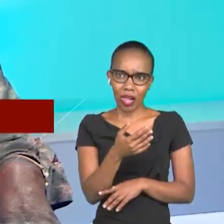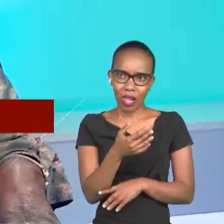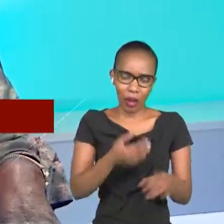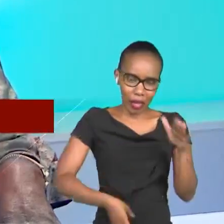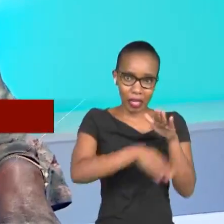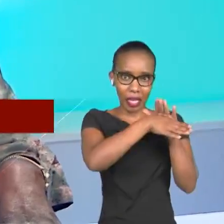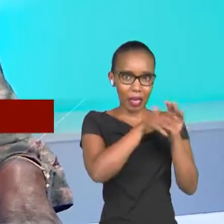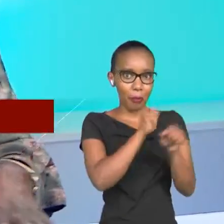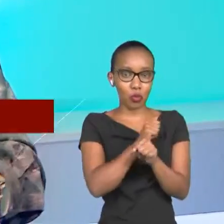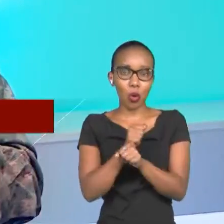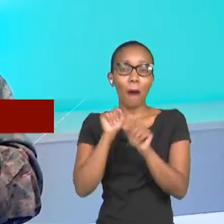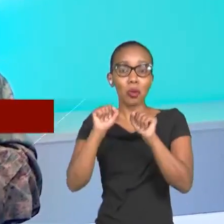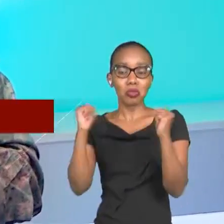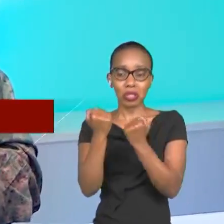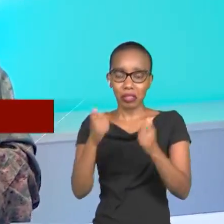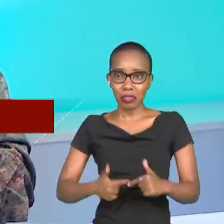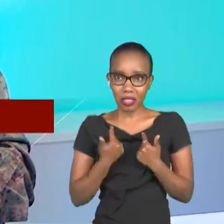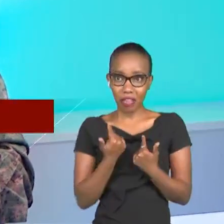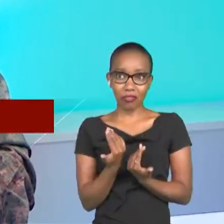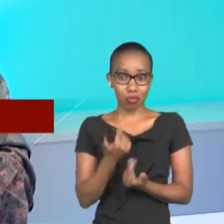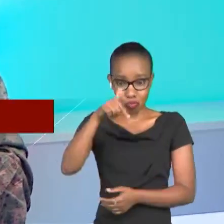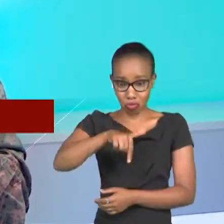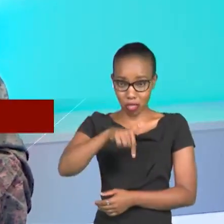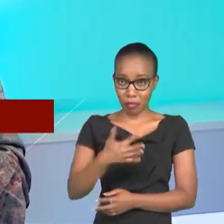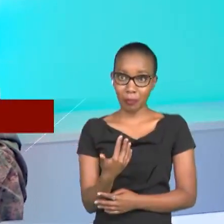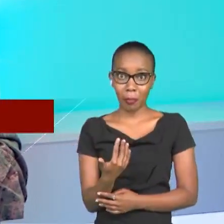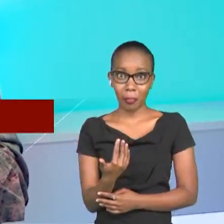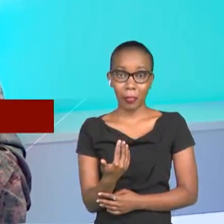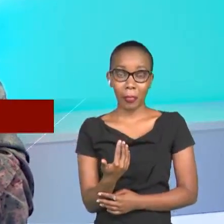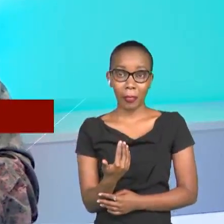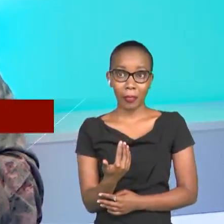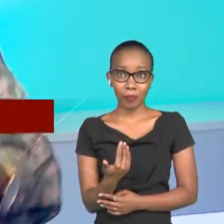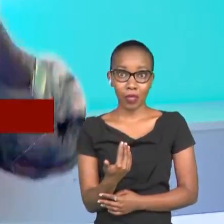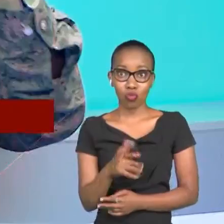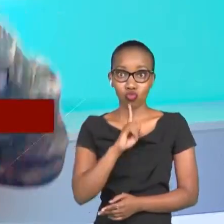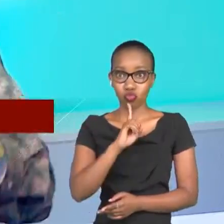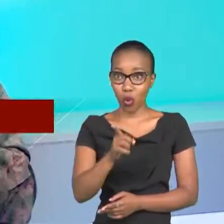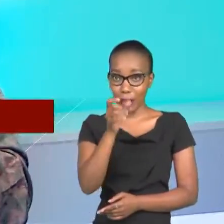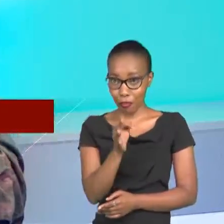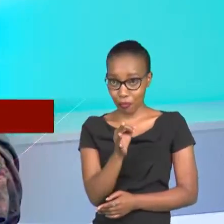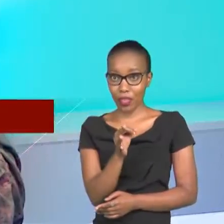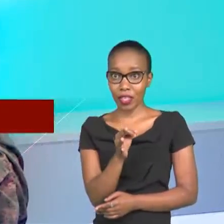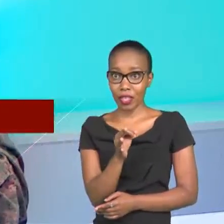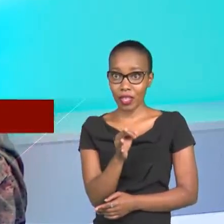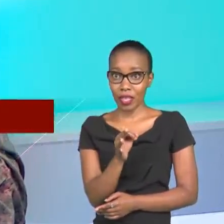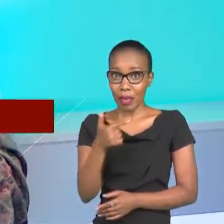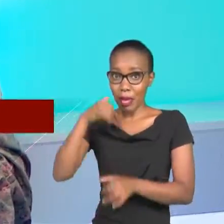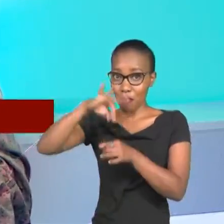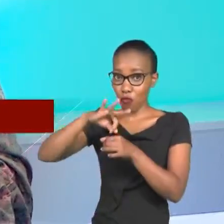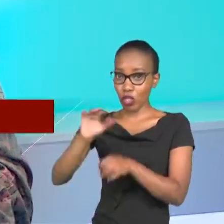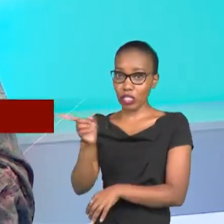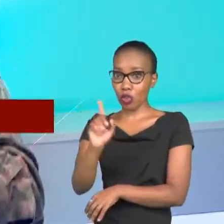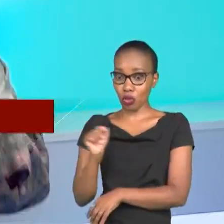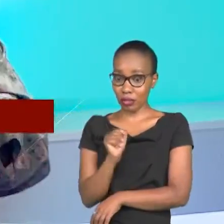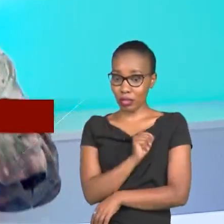axe. He can survive. He can survive the axe tonight. And let me tell you for sure. If in case, because I'm not casting my vote, that vote